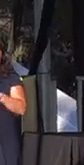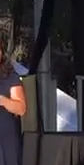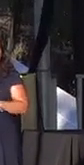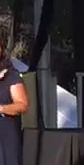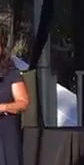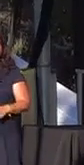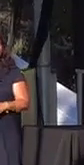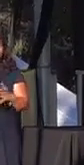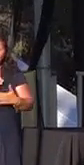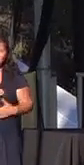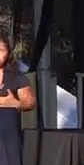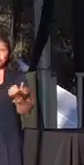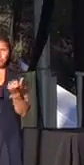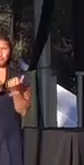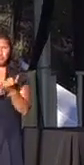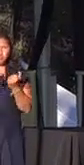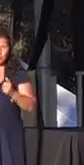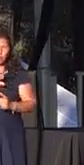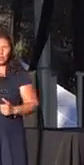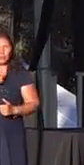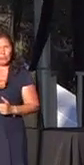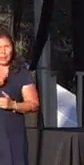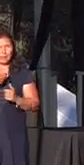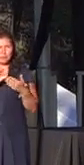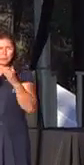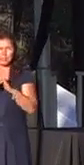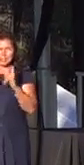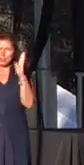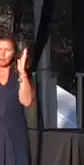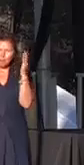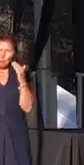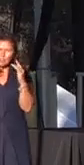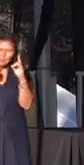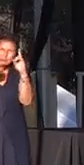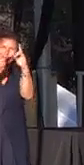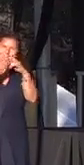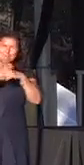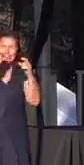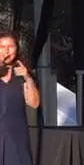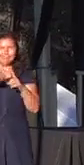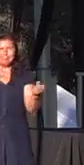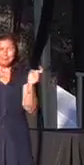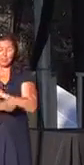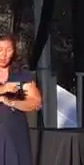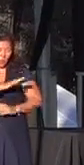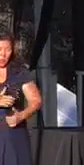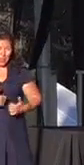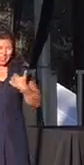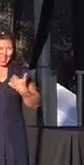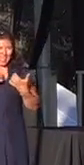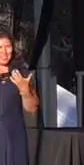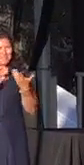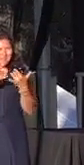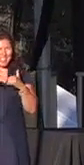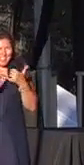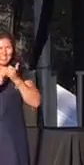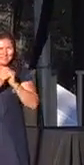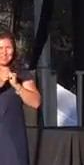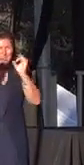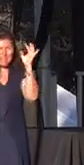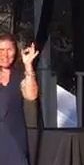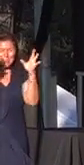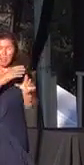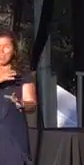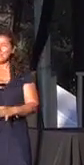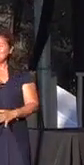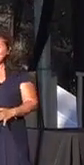for the transgender community and hopes to make positive changes. In her personal life, she plays competitive volleyball and volunteers